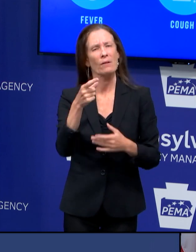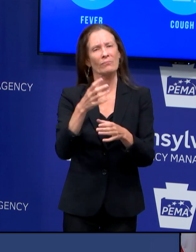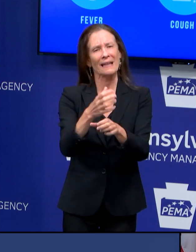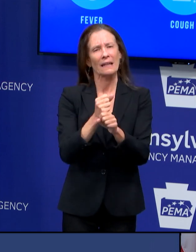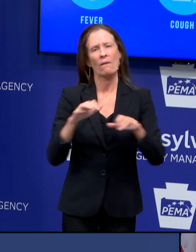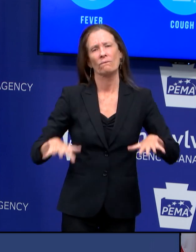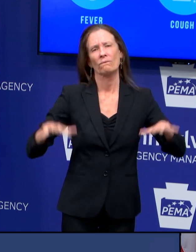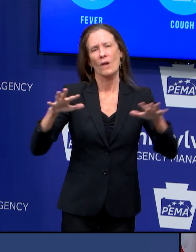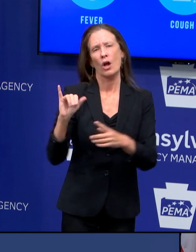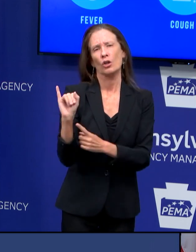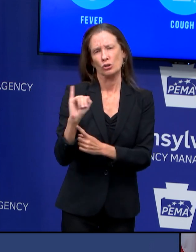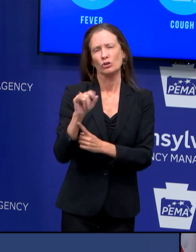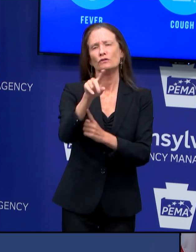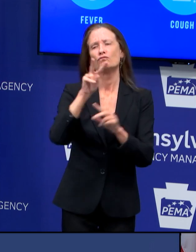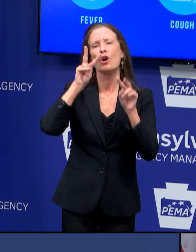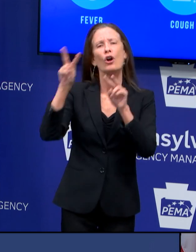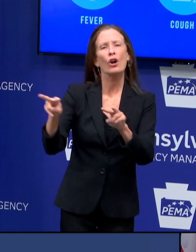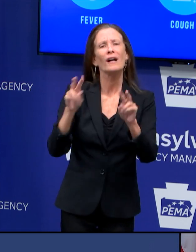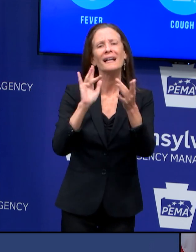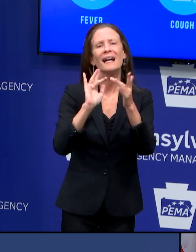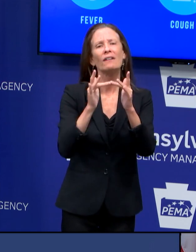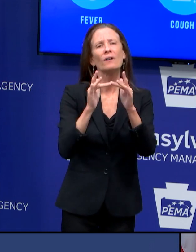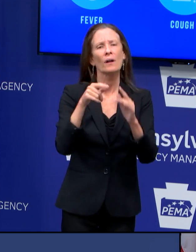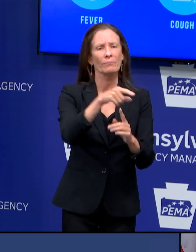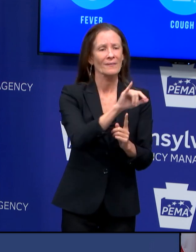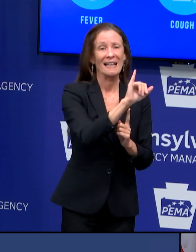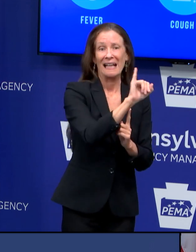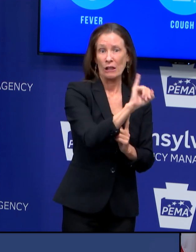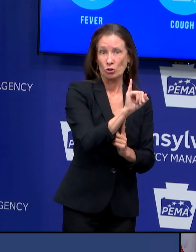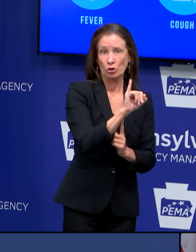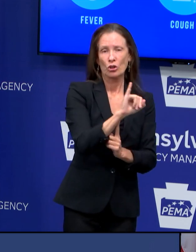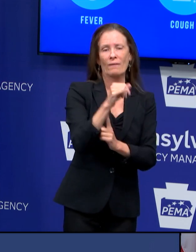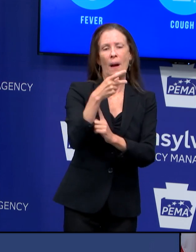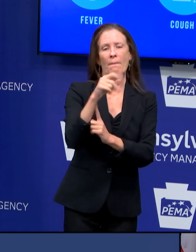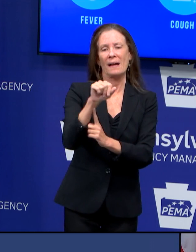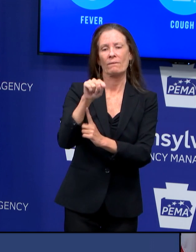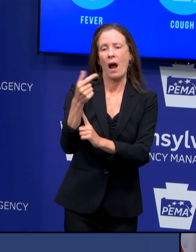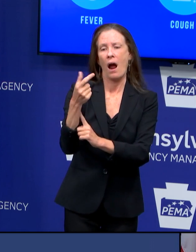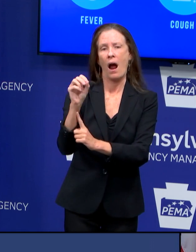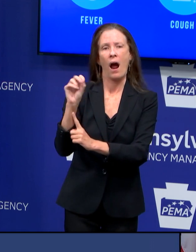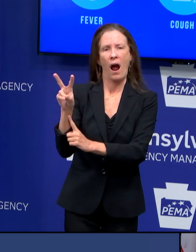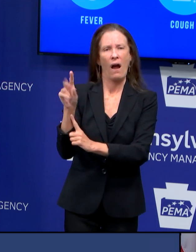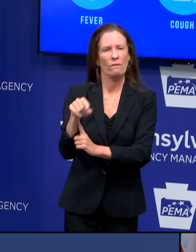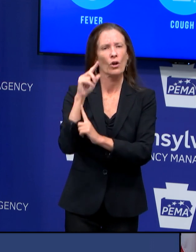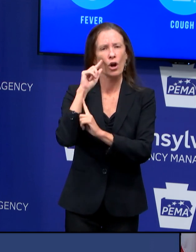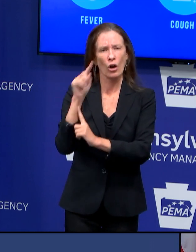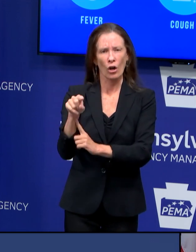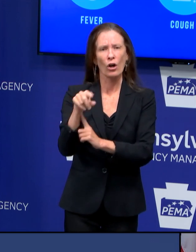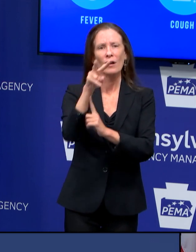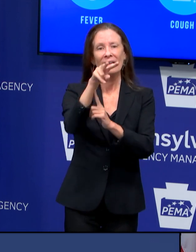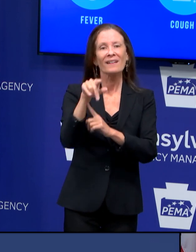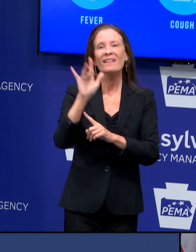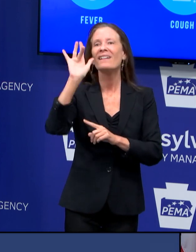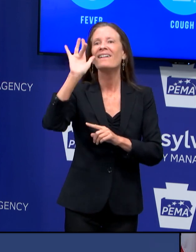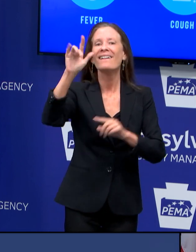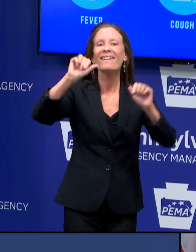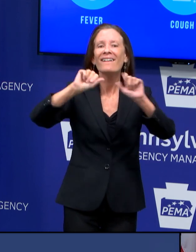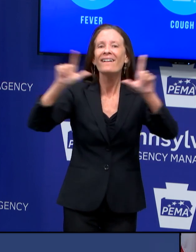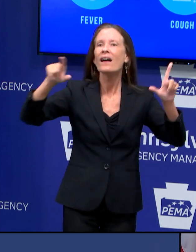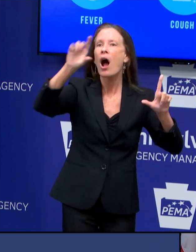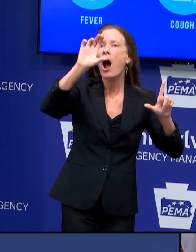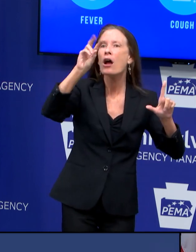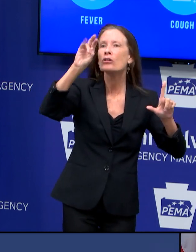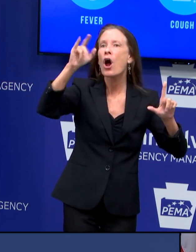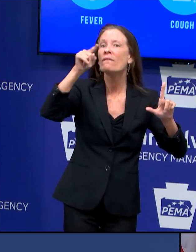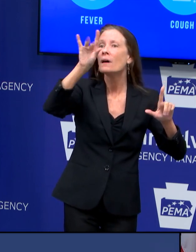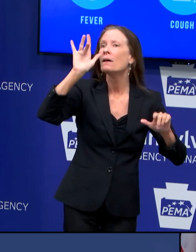insurance.pa.gov under the Coverage tab at the top of the page. And although flood insurance has traditionally only been available to homeowners or renters